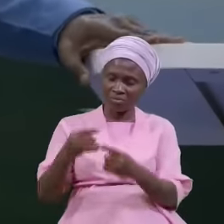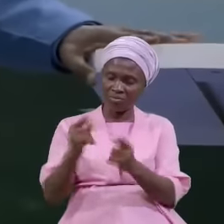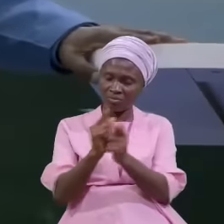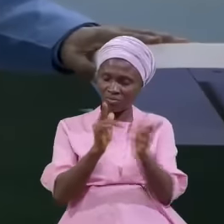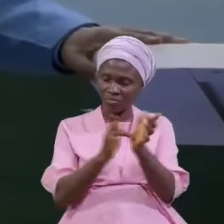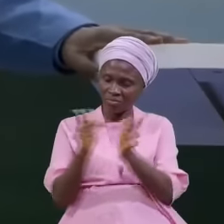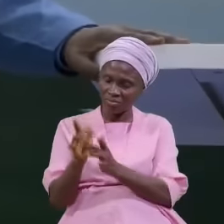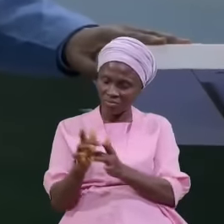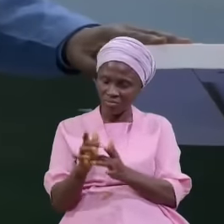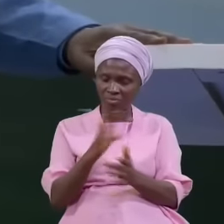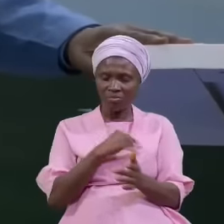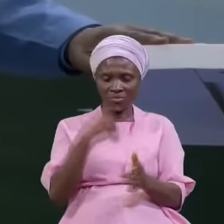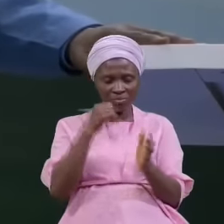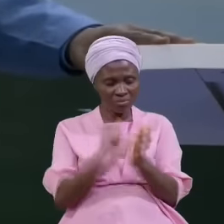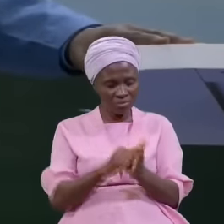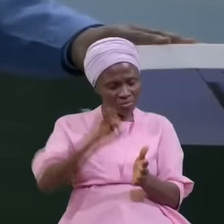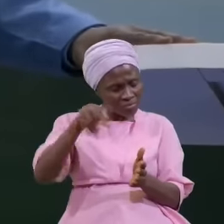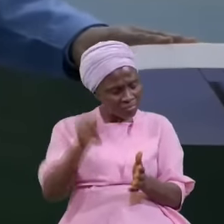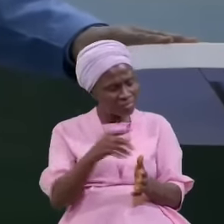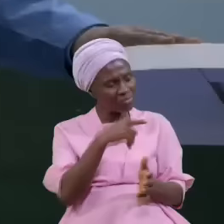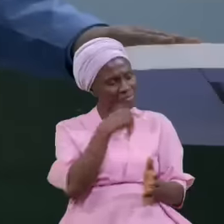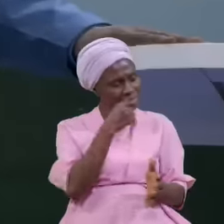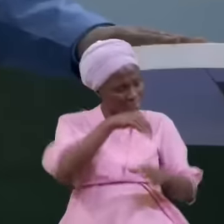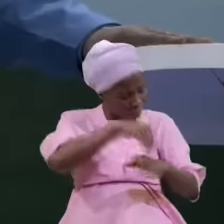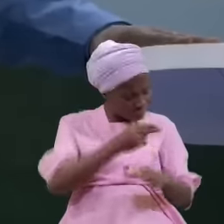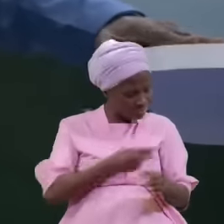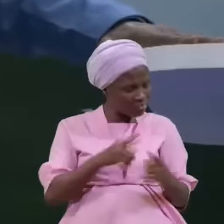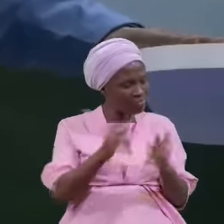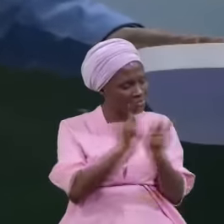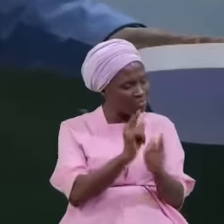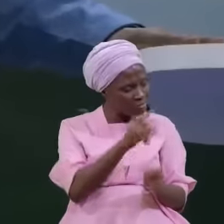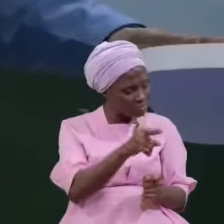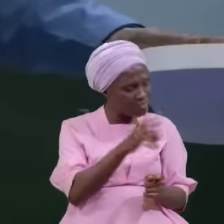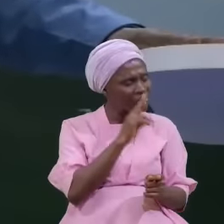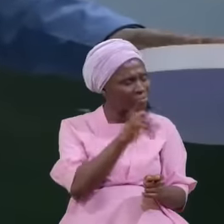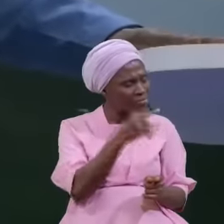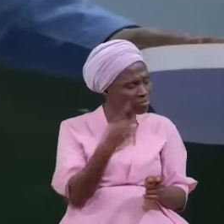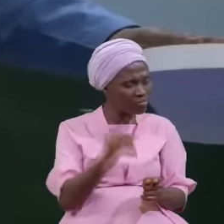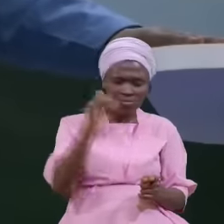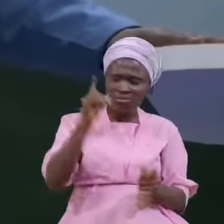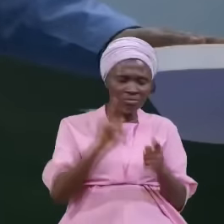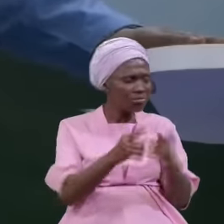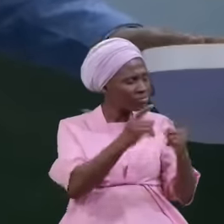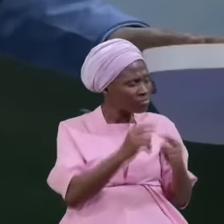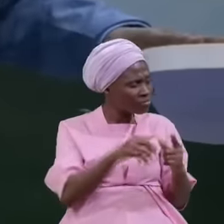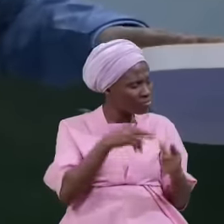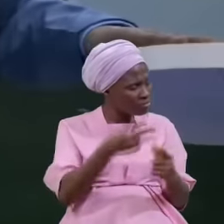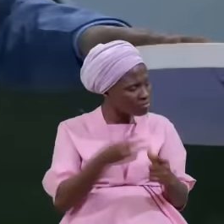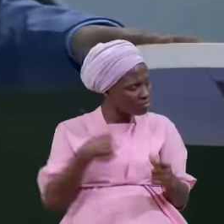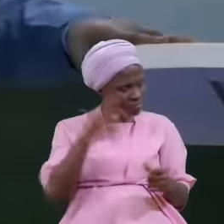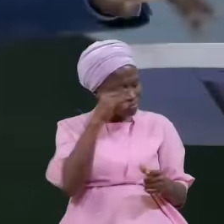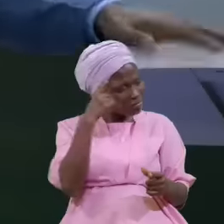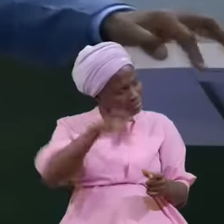said, John sent us. Are you the one to come? Do we look for another? And at